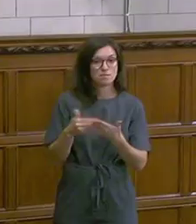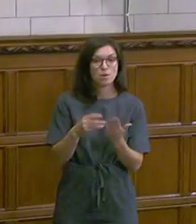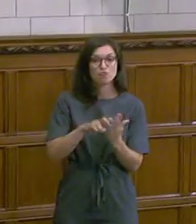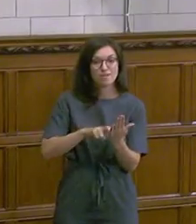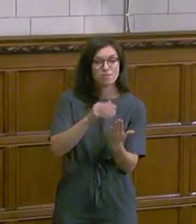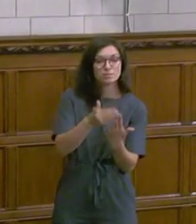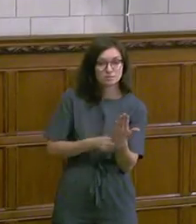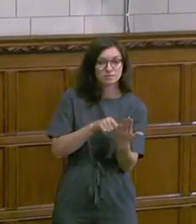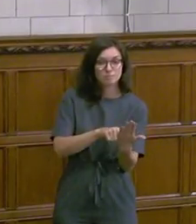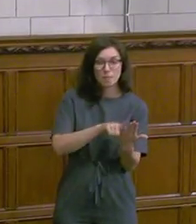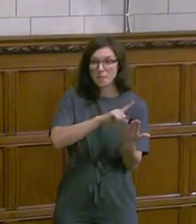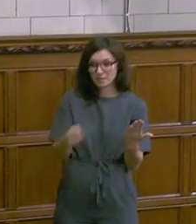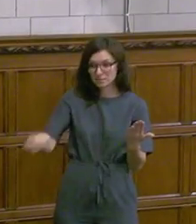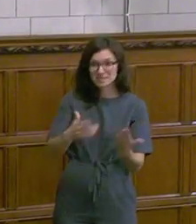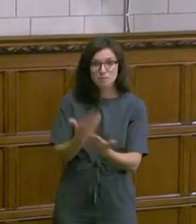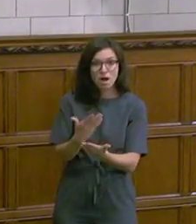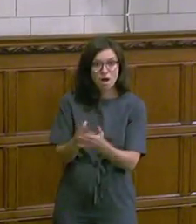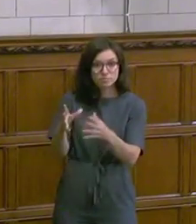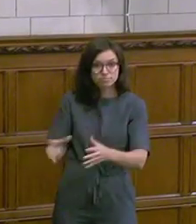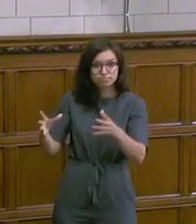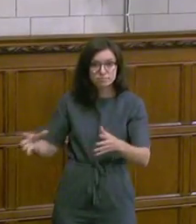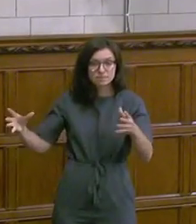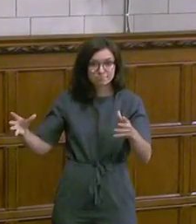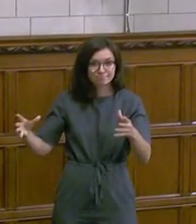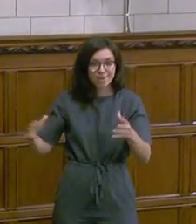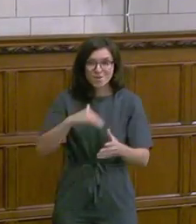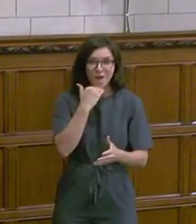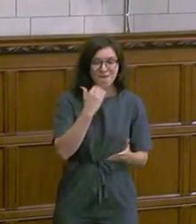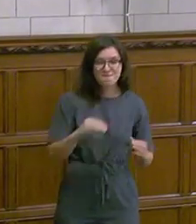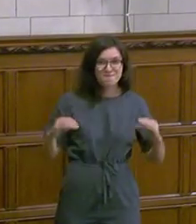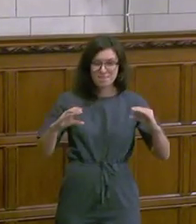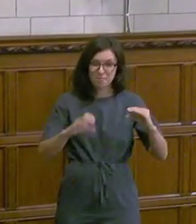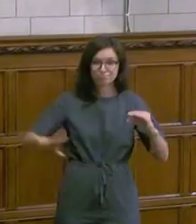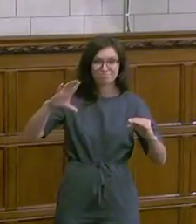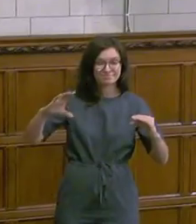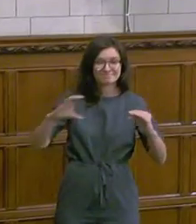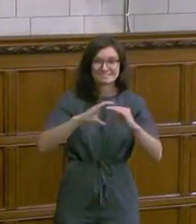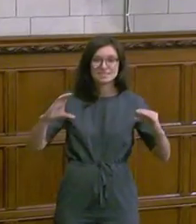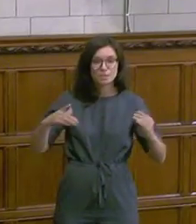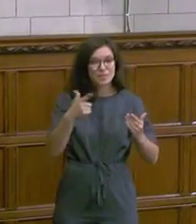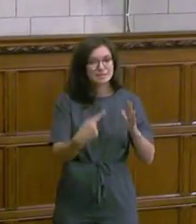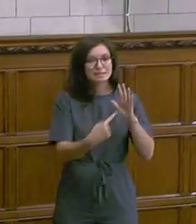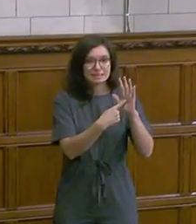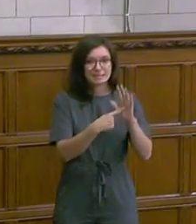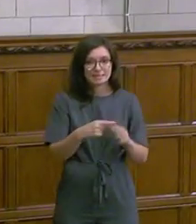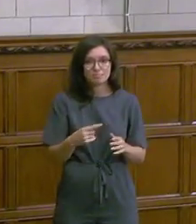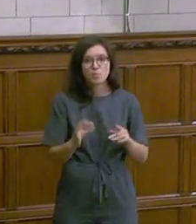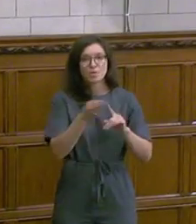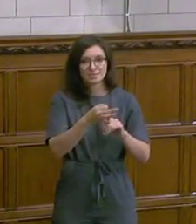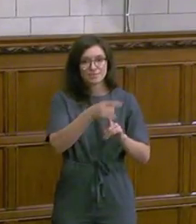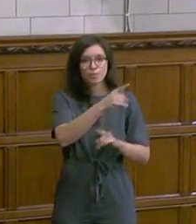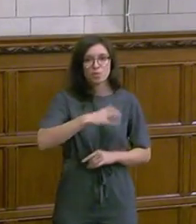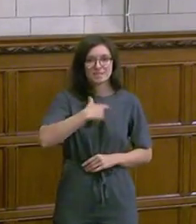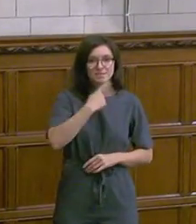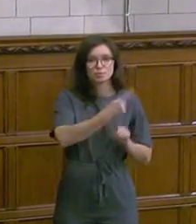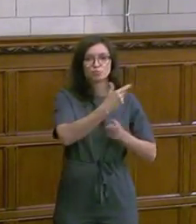demand outstrips the supply, and this is the key fundamental question for the Minister to respond to today. It is more, it's the highest